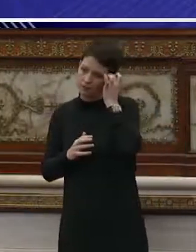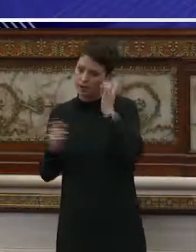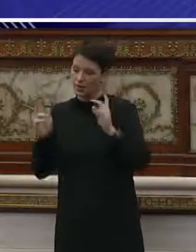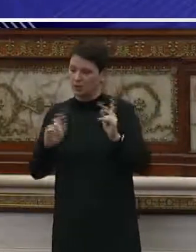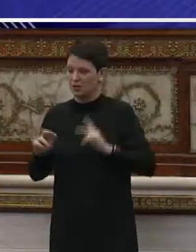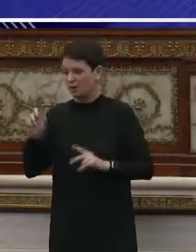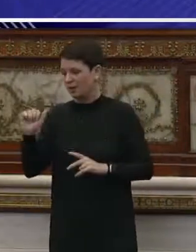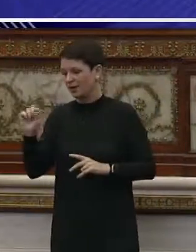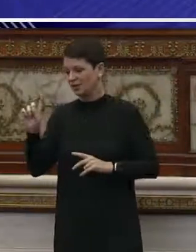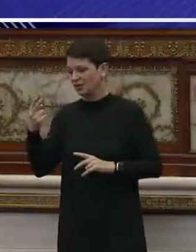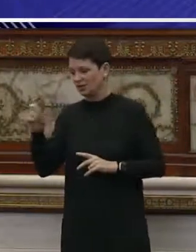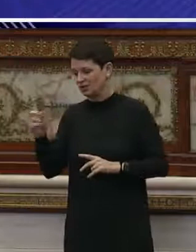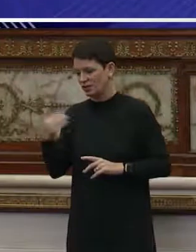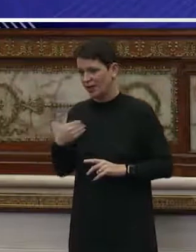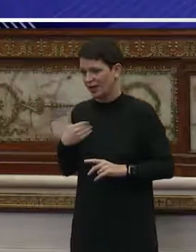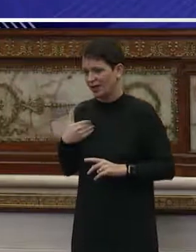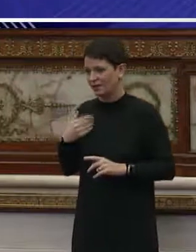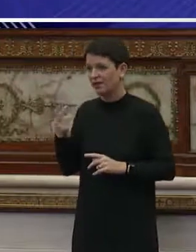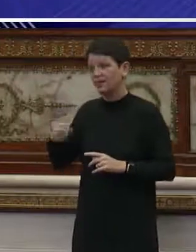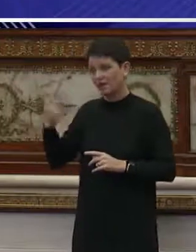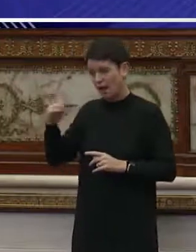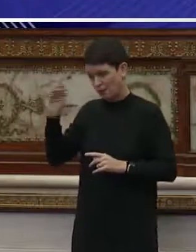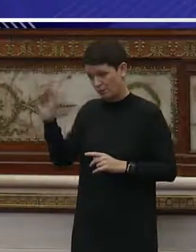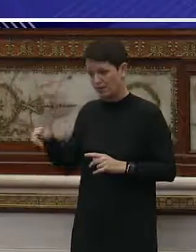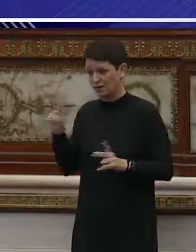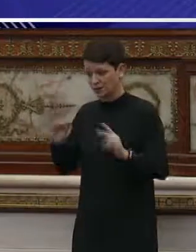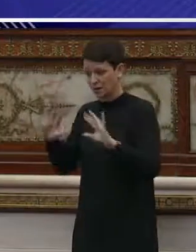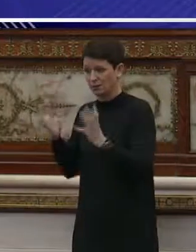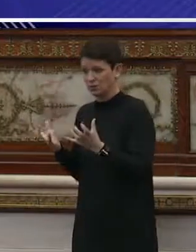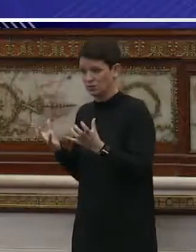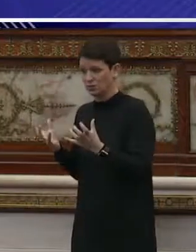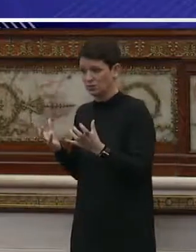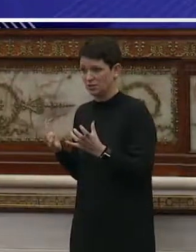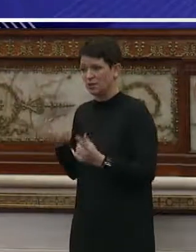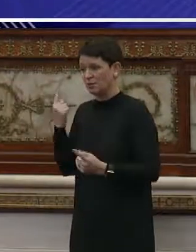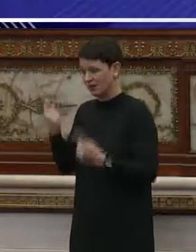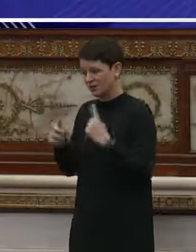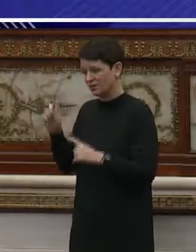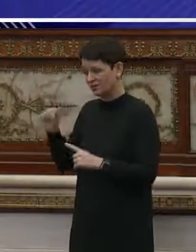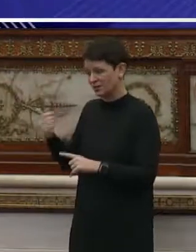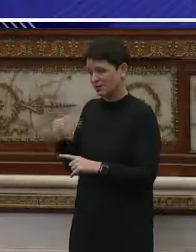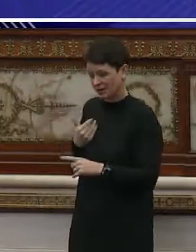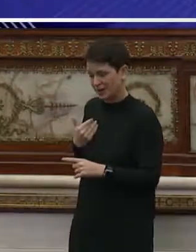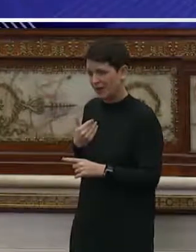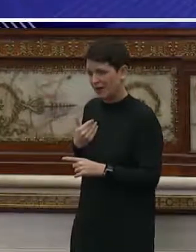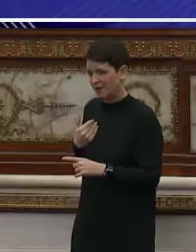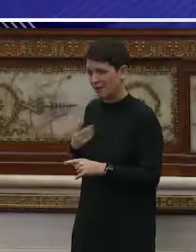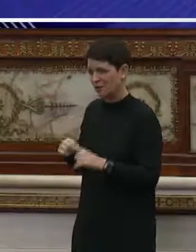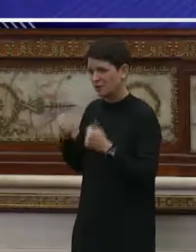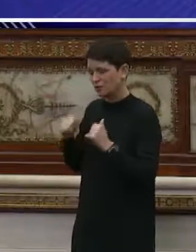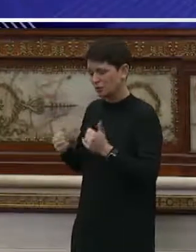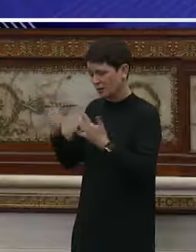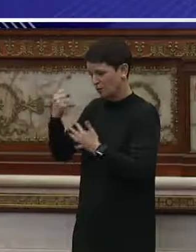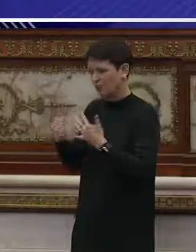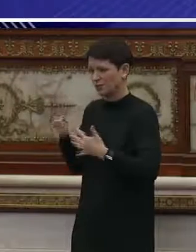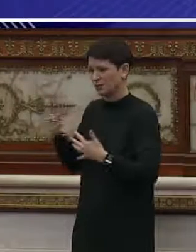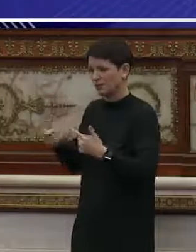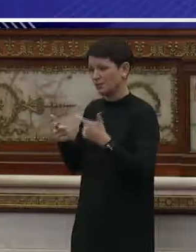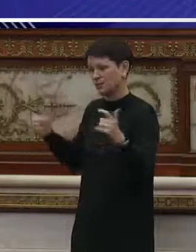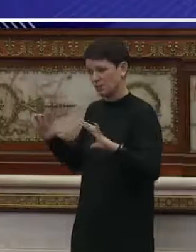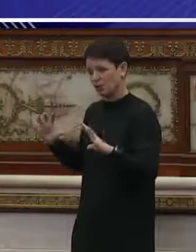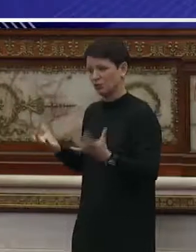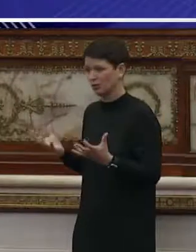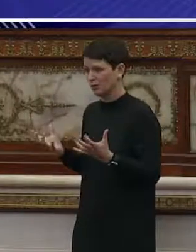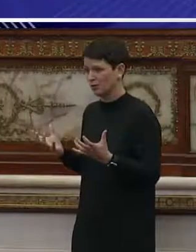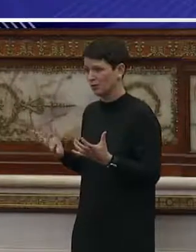with ADHD, which at this point, that's a huge percentage of the population, they might be considered disabilities too. If we try to prioritize them, that's a huge group that